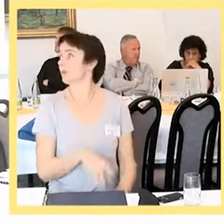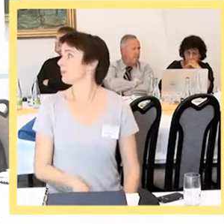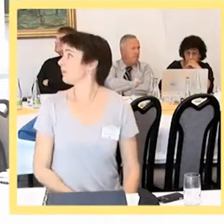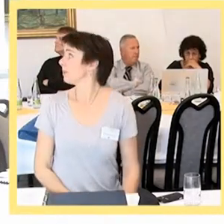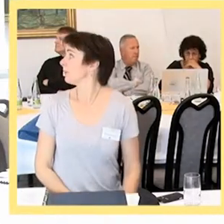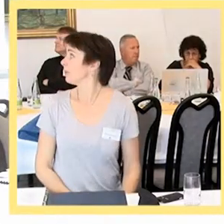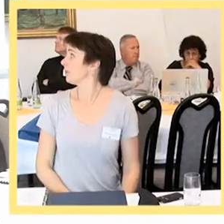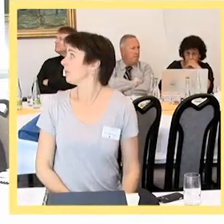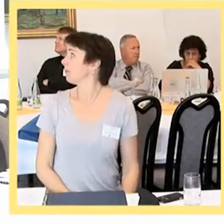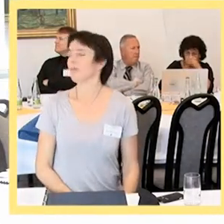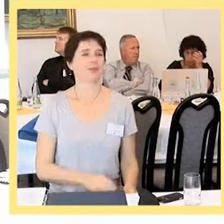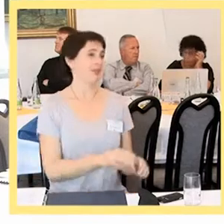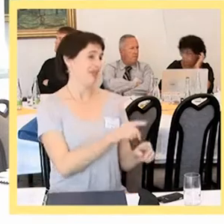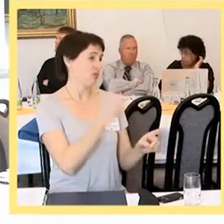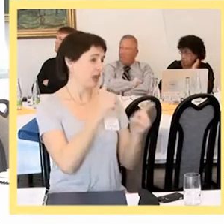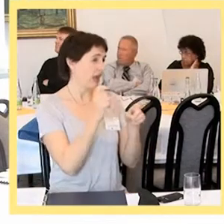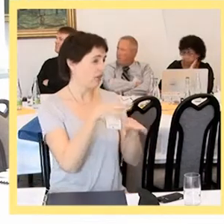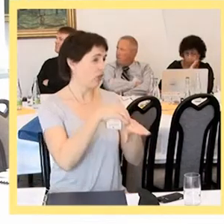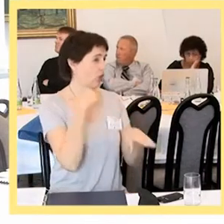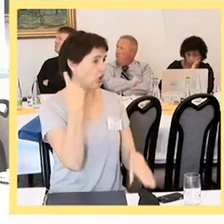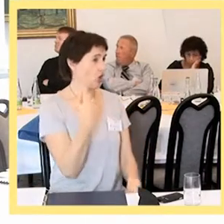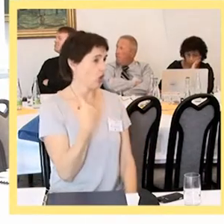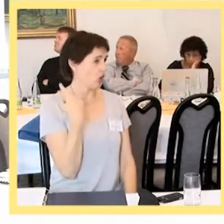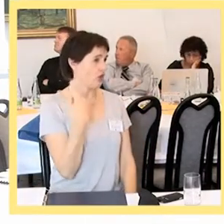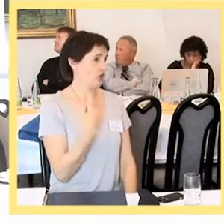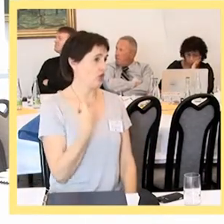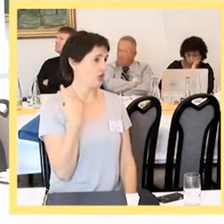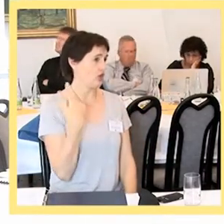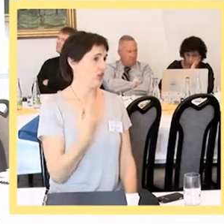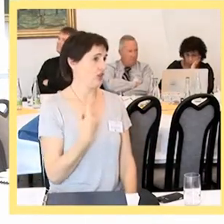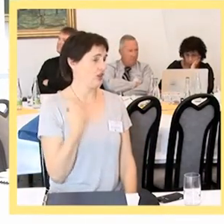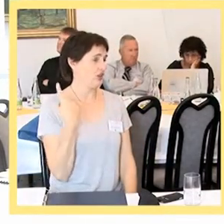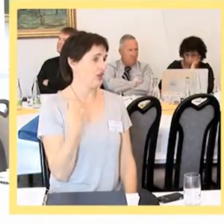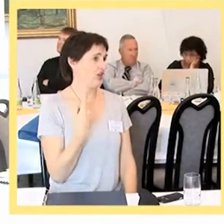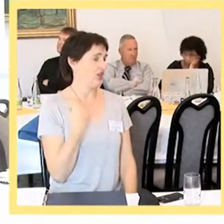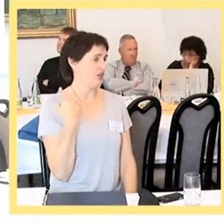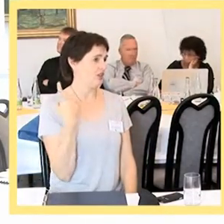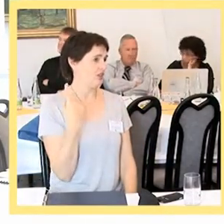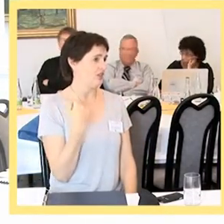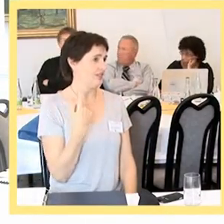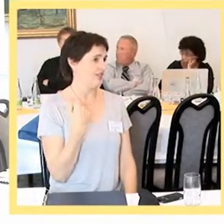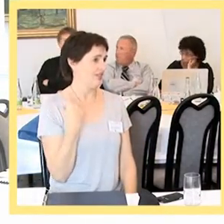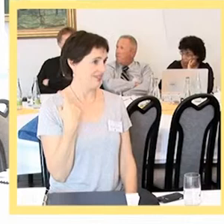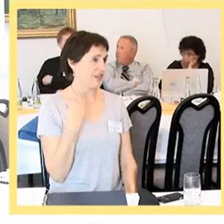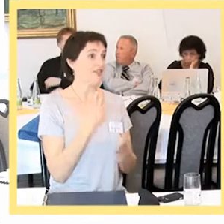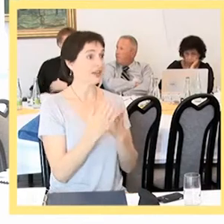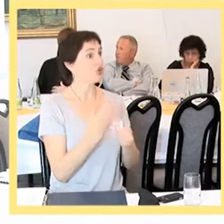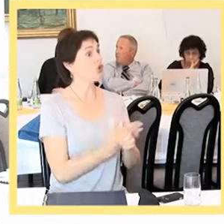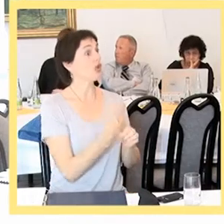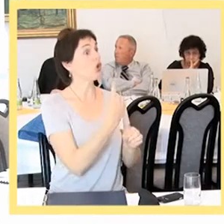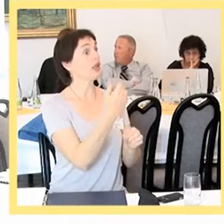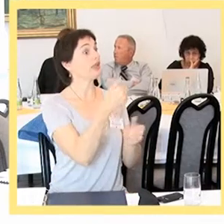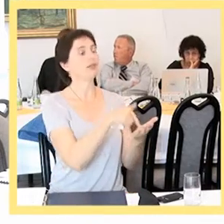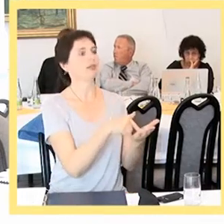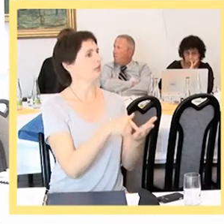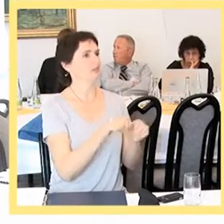For those of you that are familiar with London, this is a part of the map of East London, which just goes to show the variety of where the exercise was spread out.